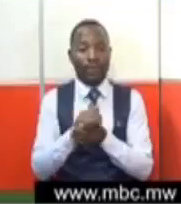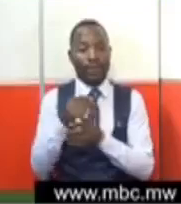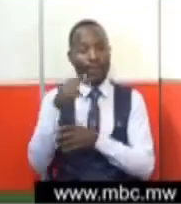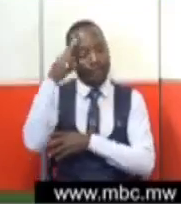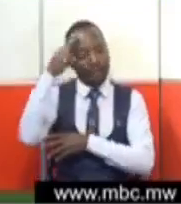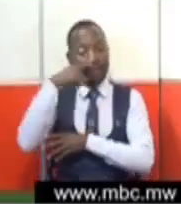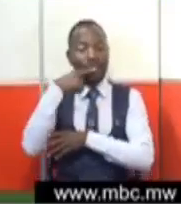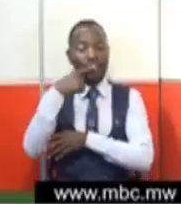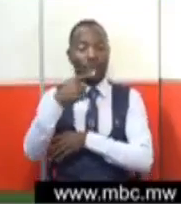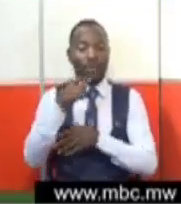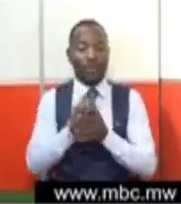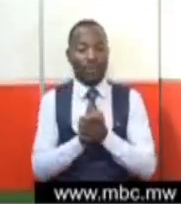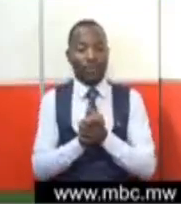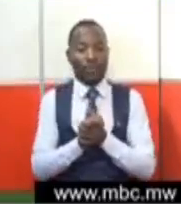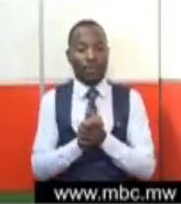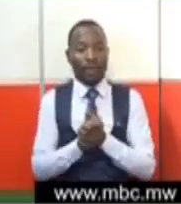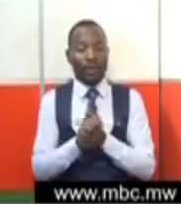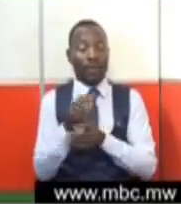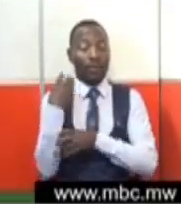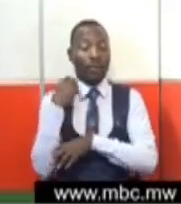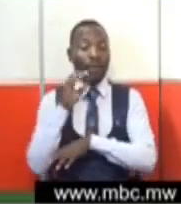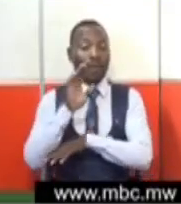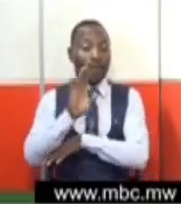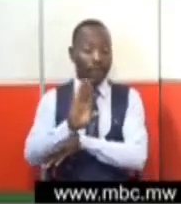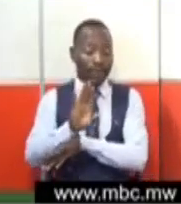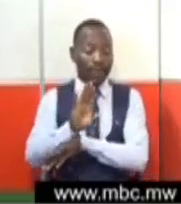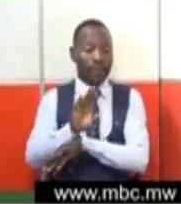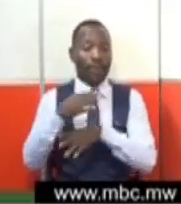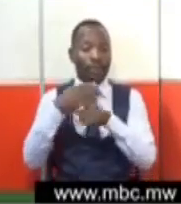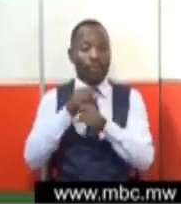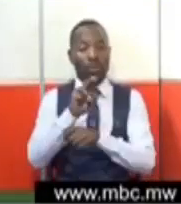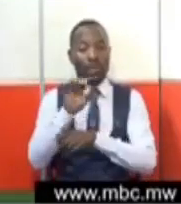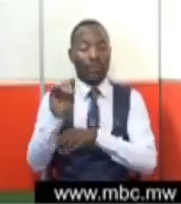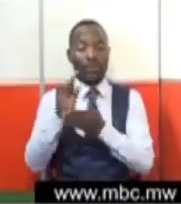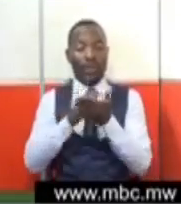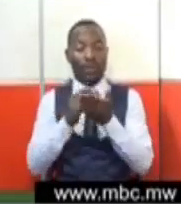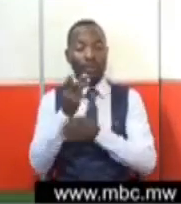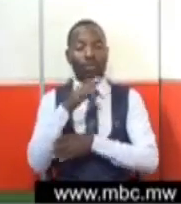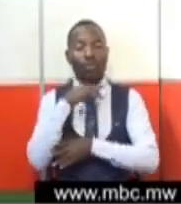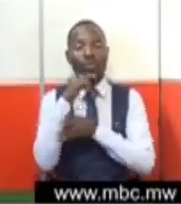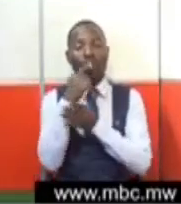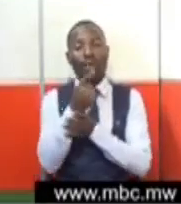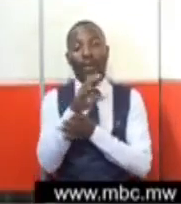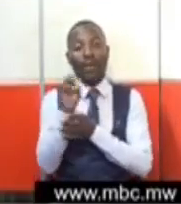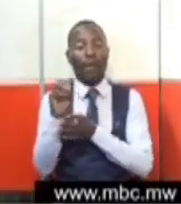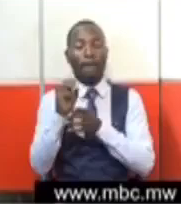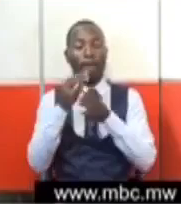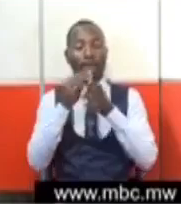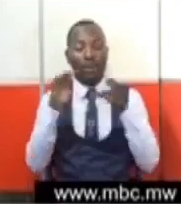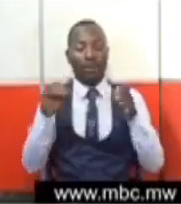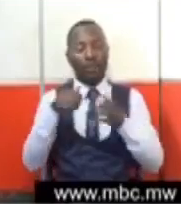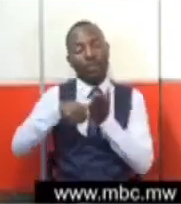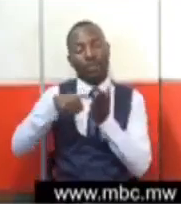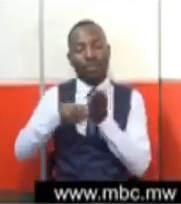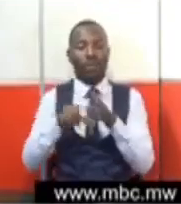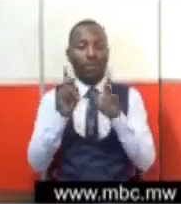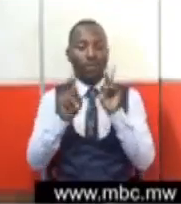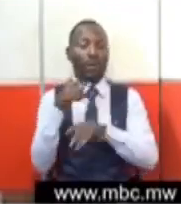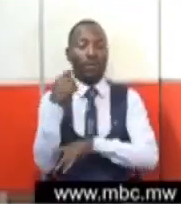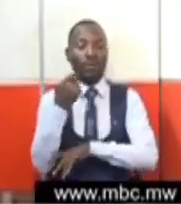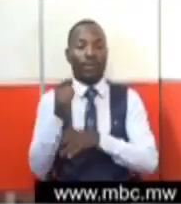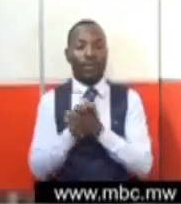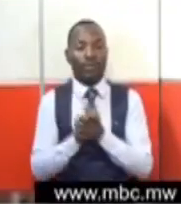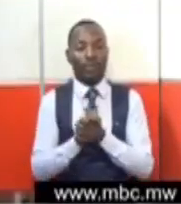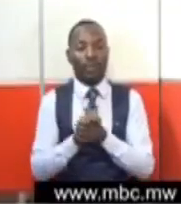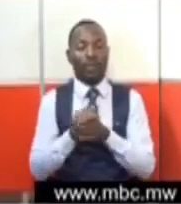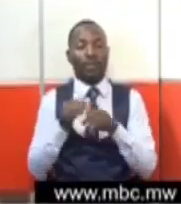Chakwera highlighted that under his administration, NEF has disbursed over 100 billion kwacha in loans to Malawians,